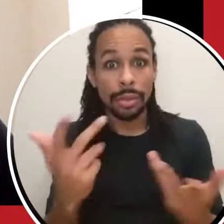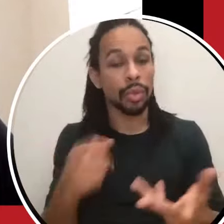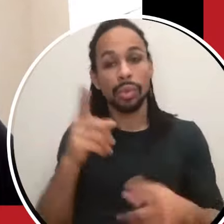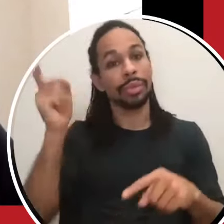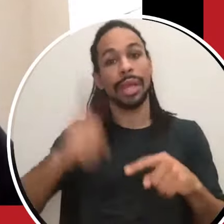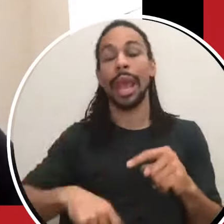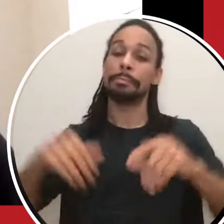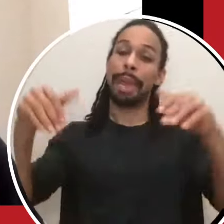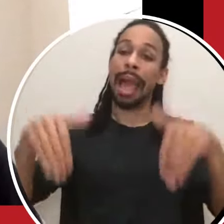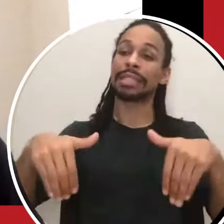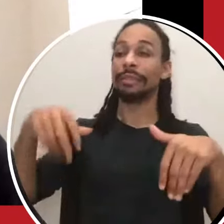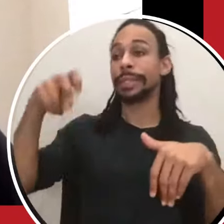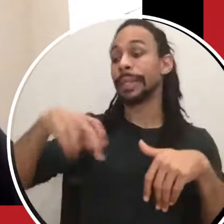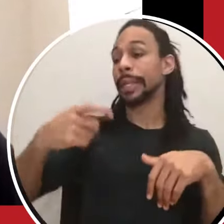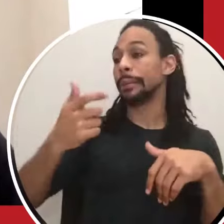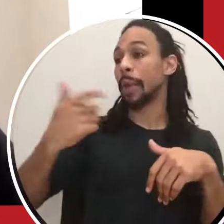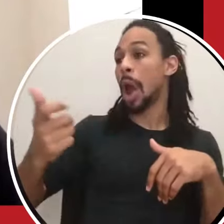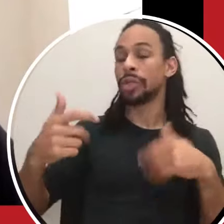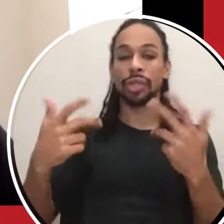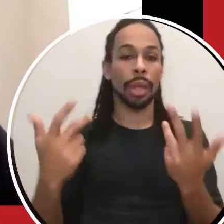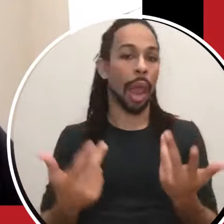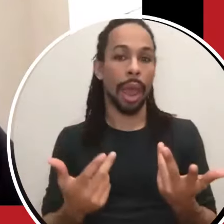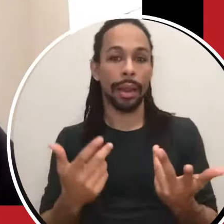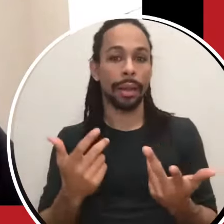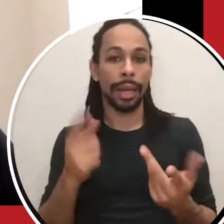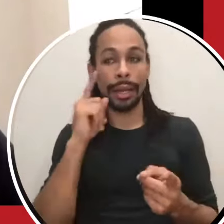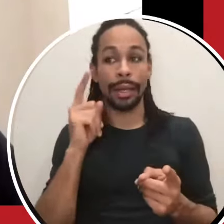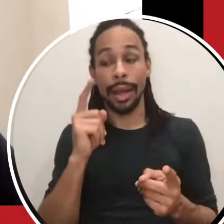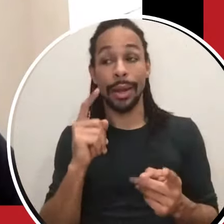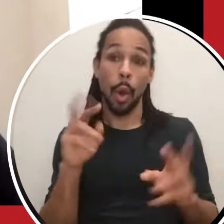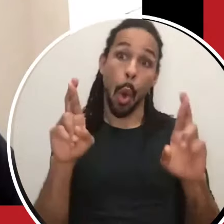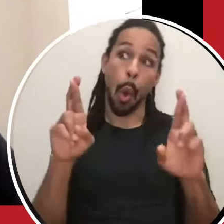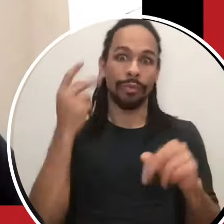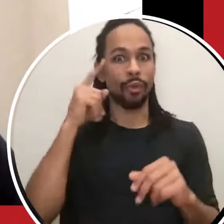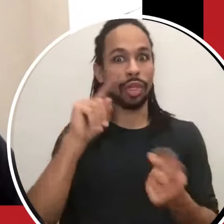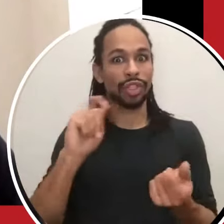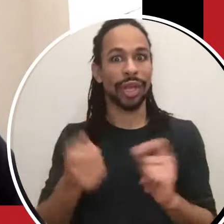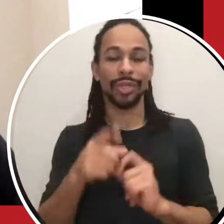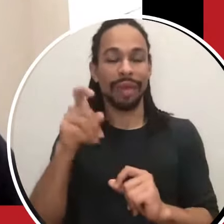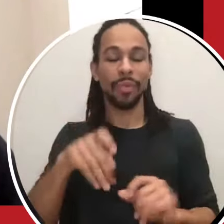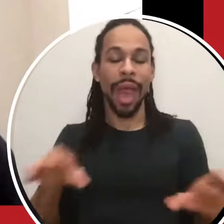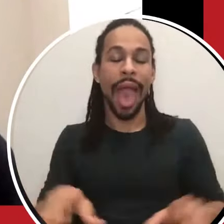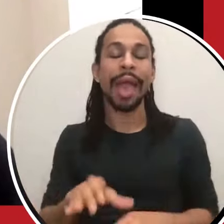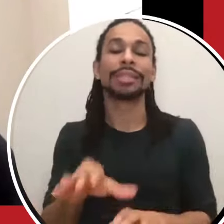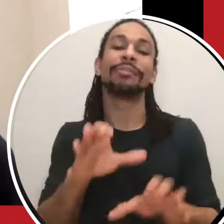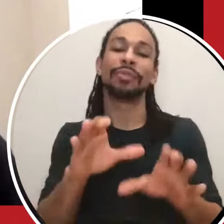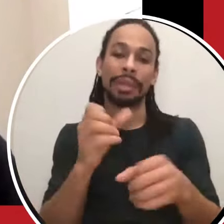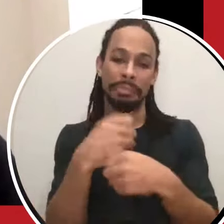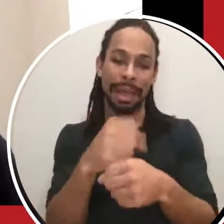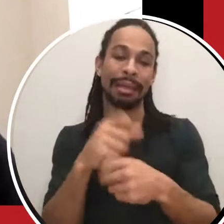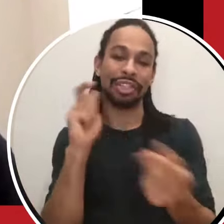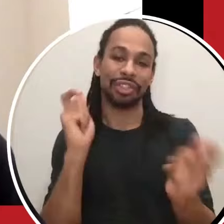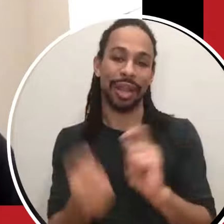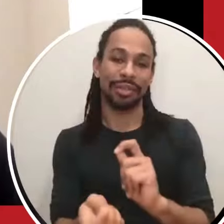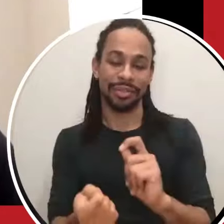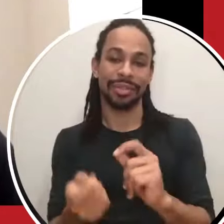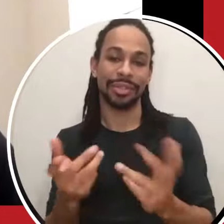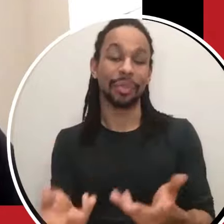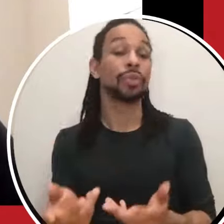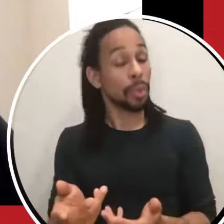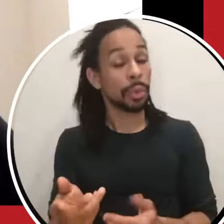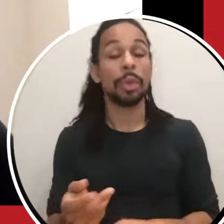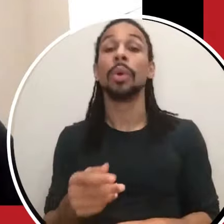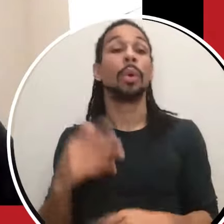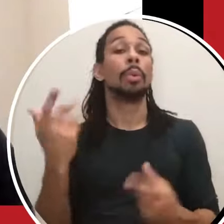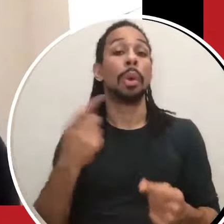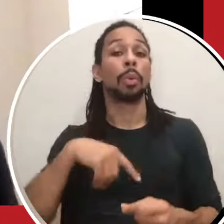Your intentions are not what gets material change for me and my community, right? And so I think what we're learning is that through